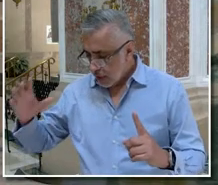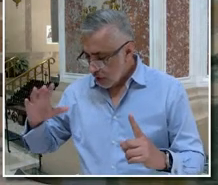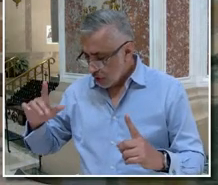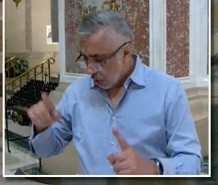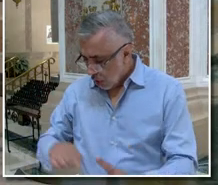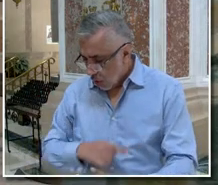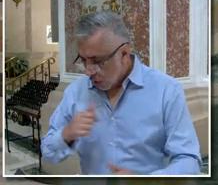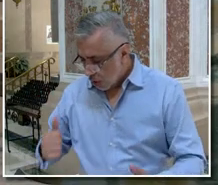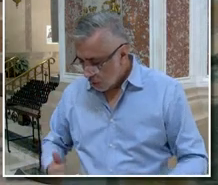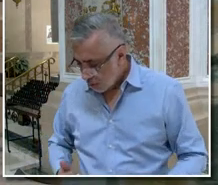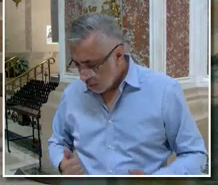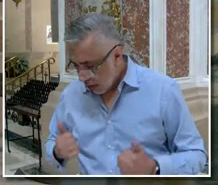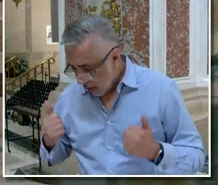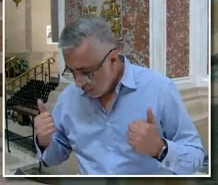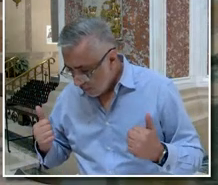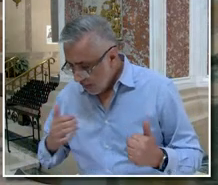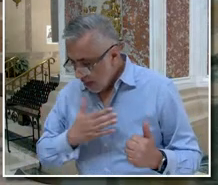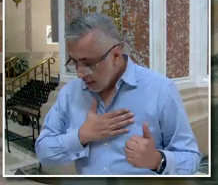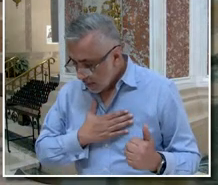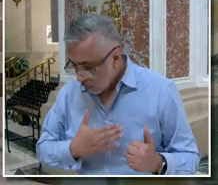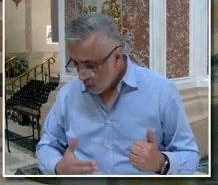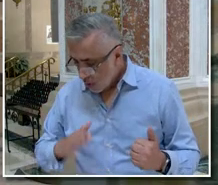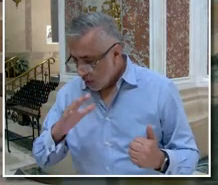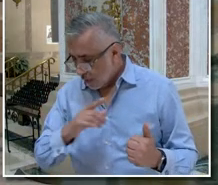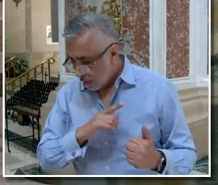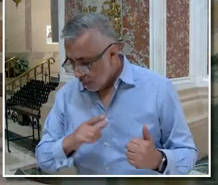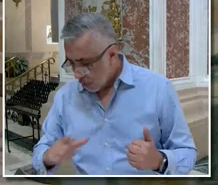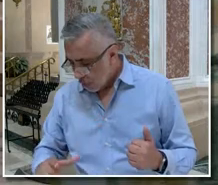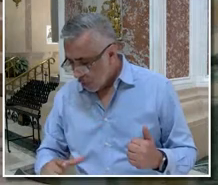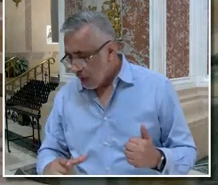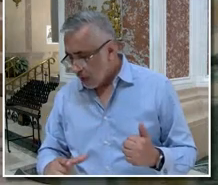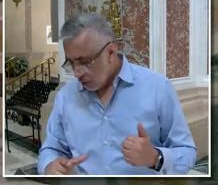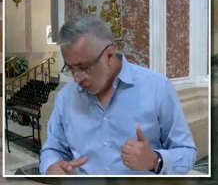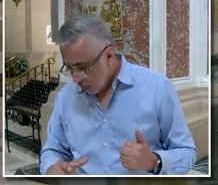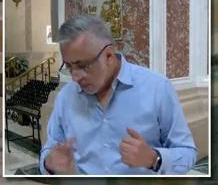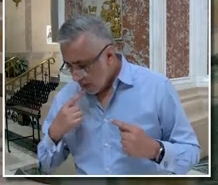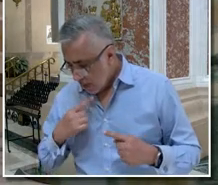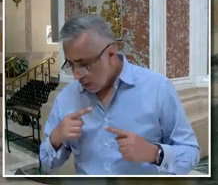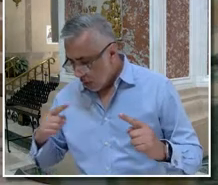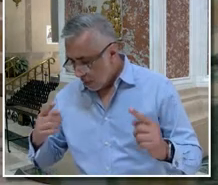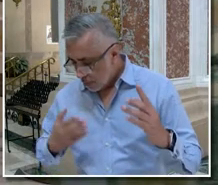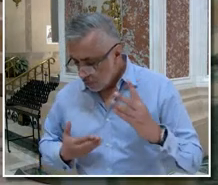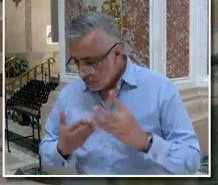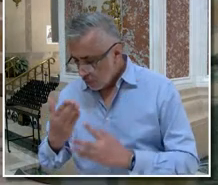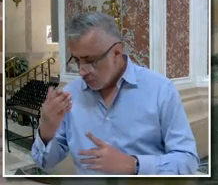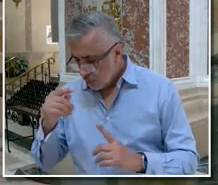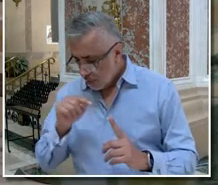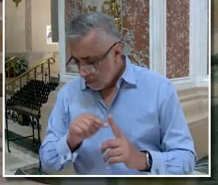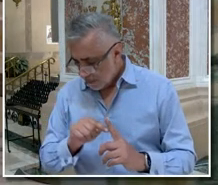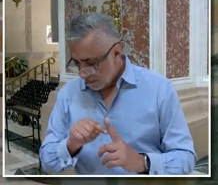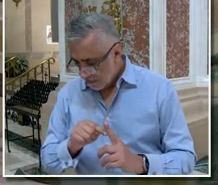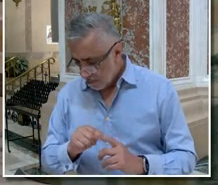life, and the will of the Lord shall be accomplished through him.